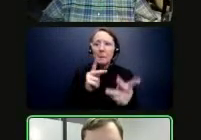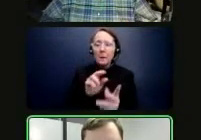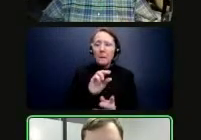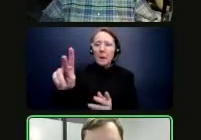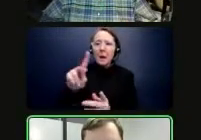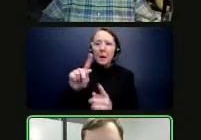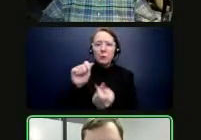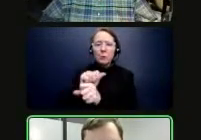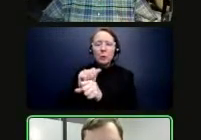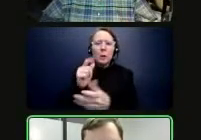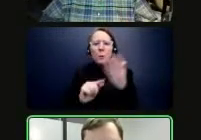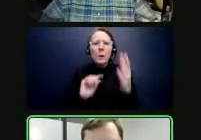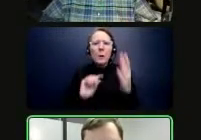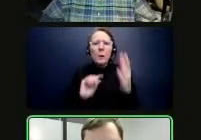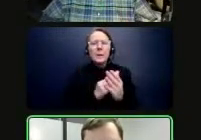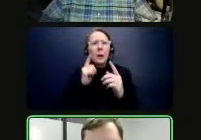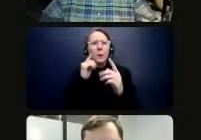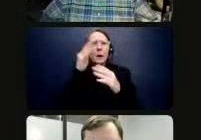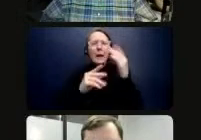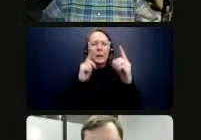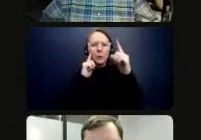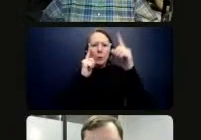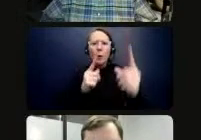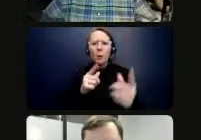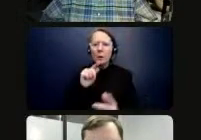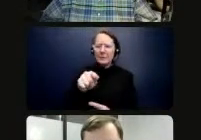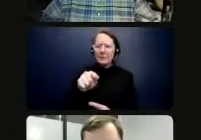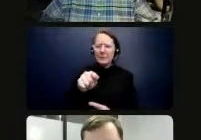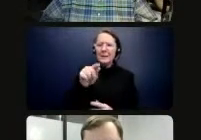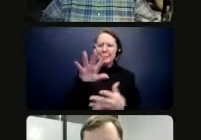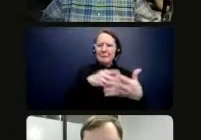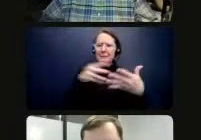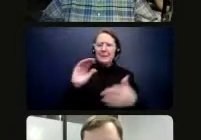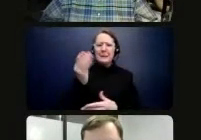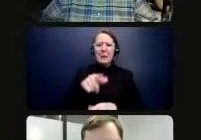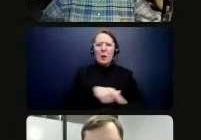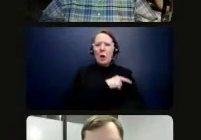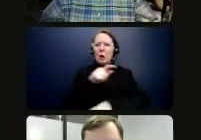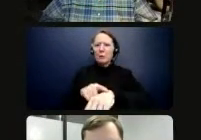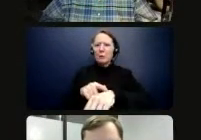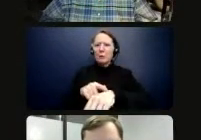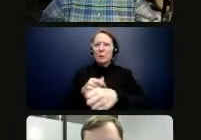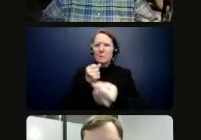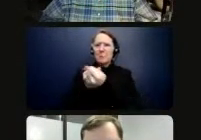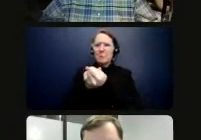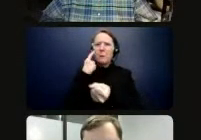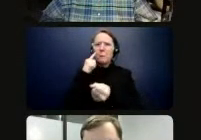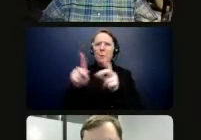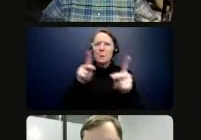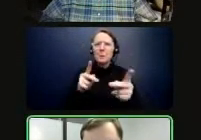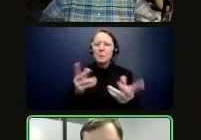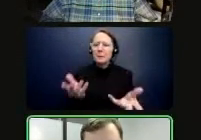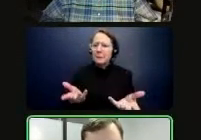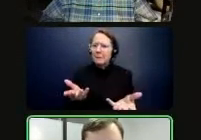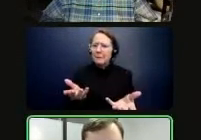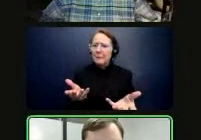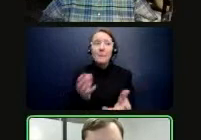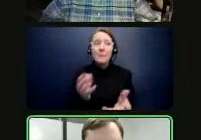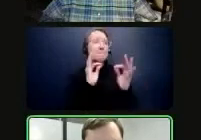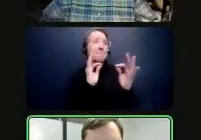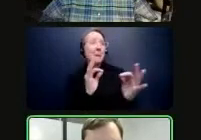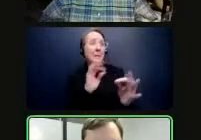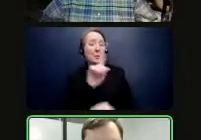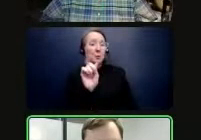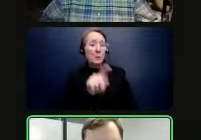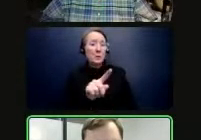what's the end game here? This looks like a long term. We're going to support these people for a long time. Excellent question. So this